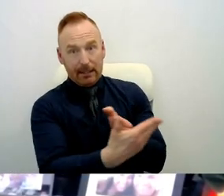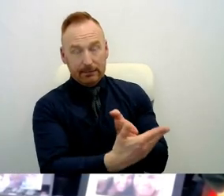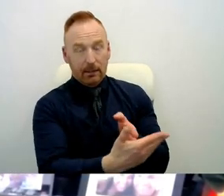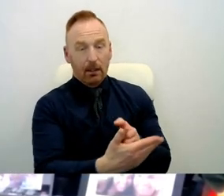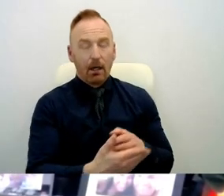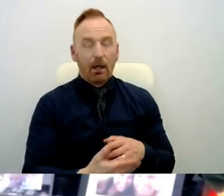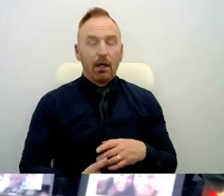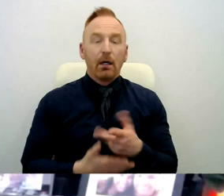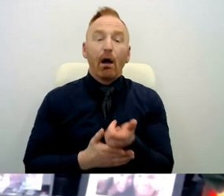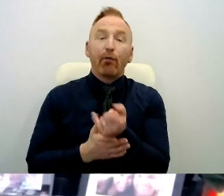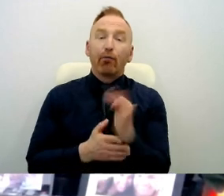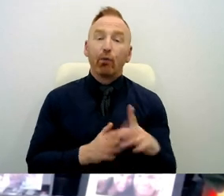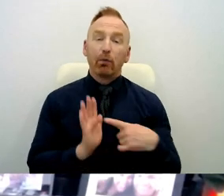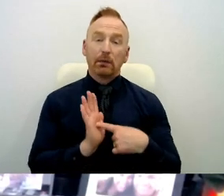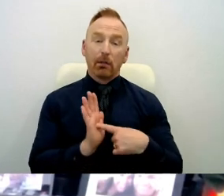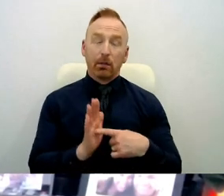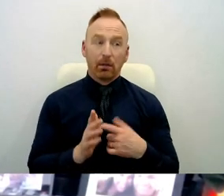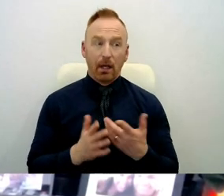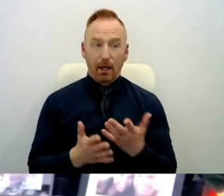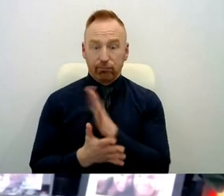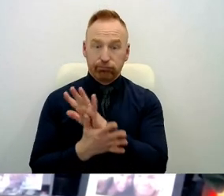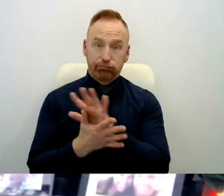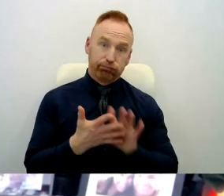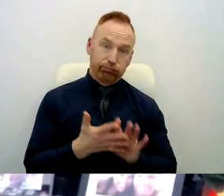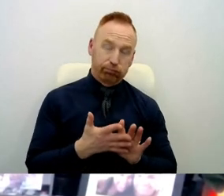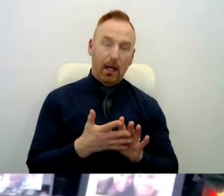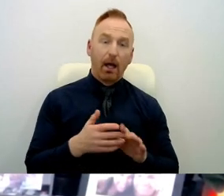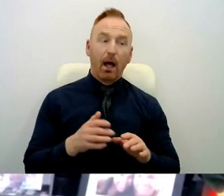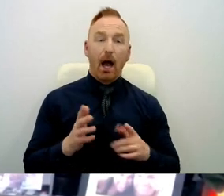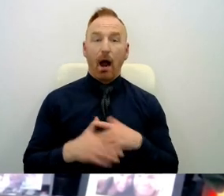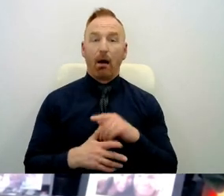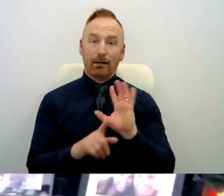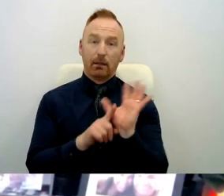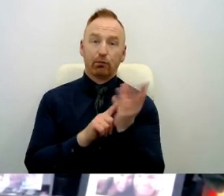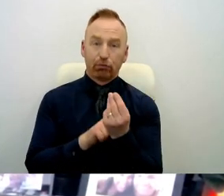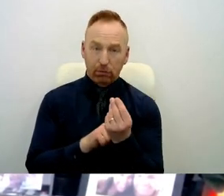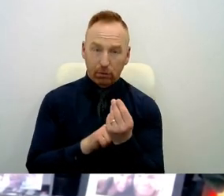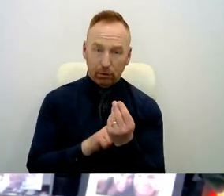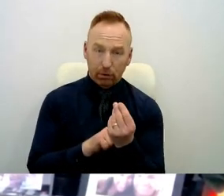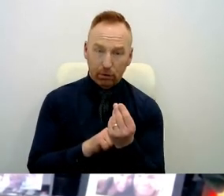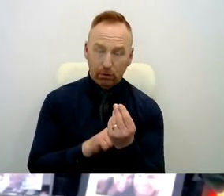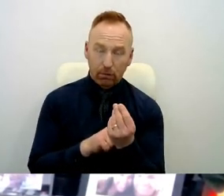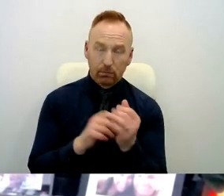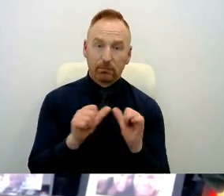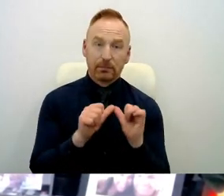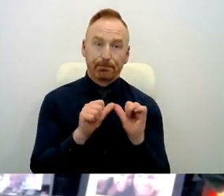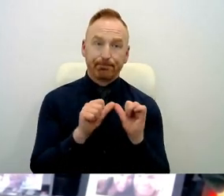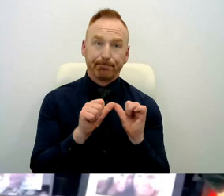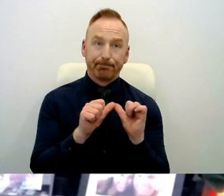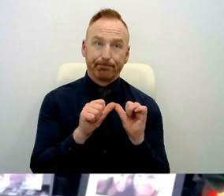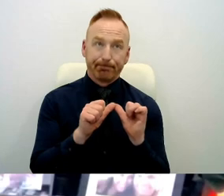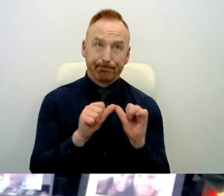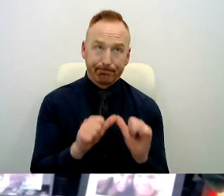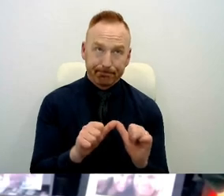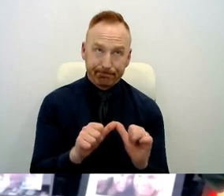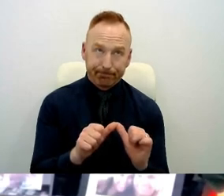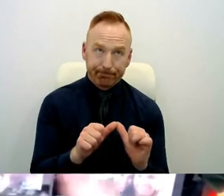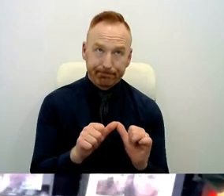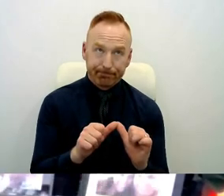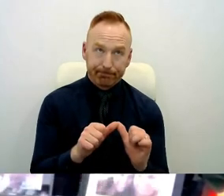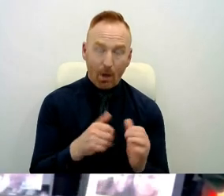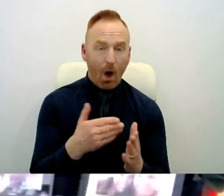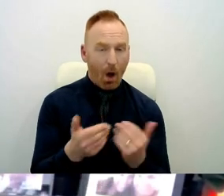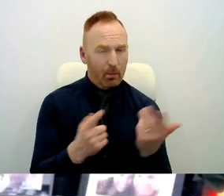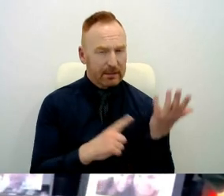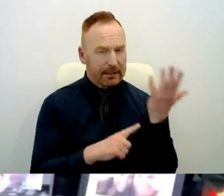of the ways in which the manner that we have in our culture maintained almost in a